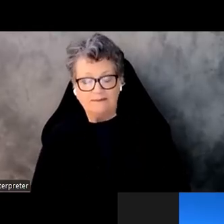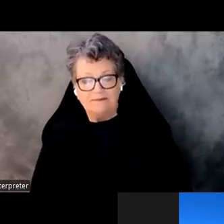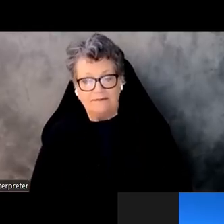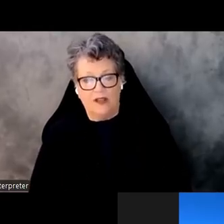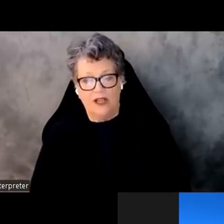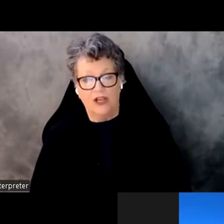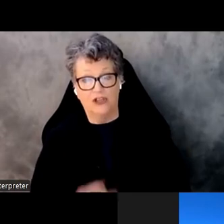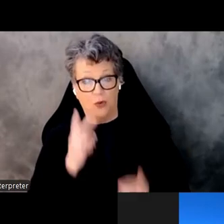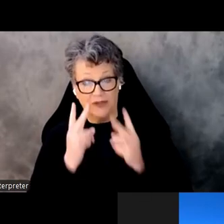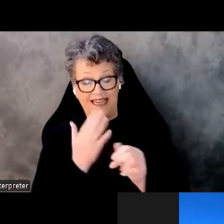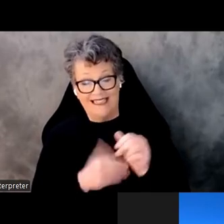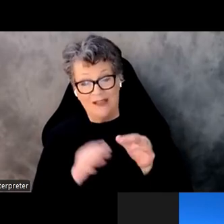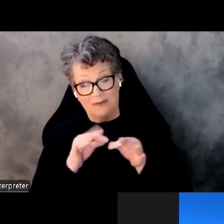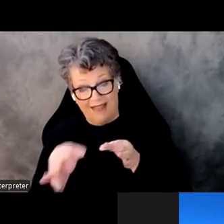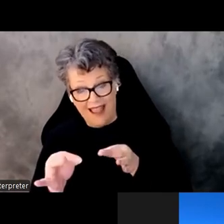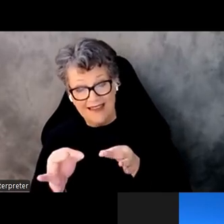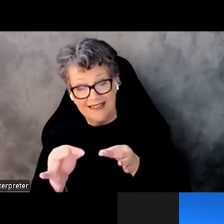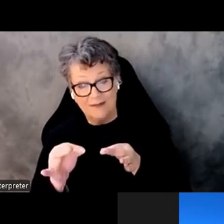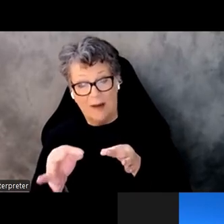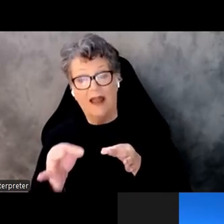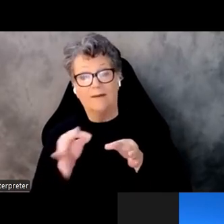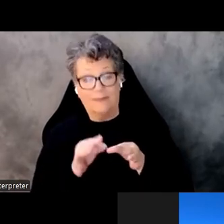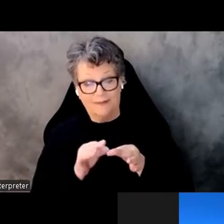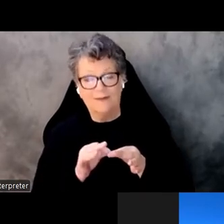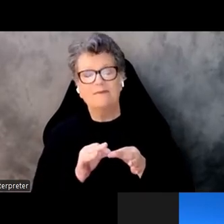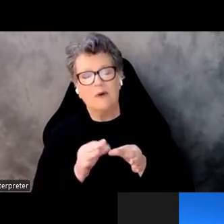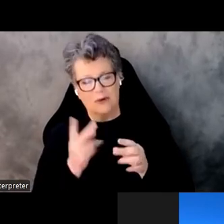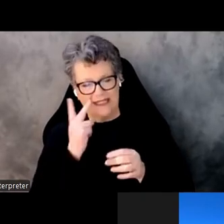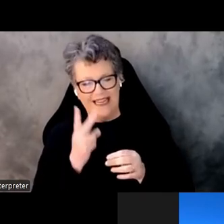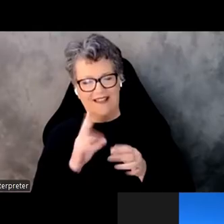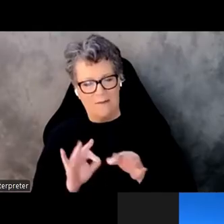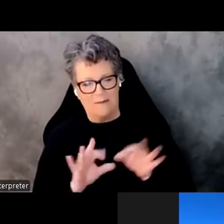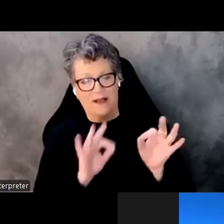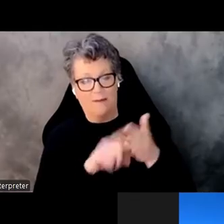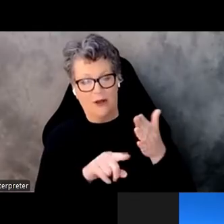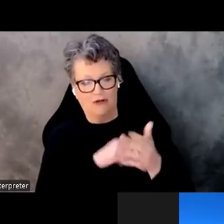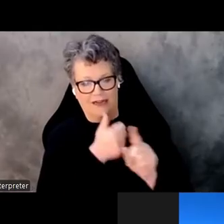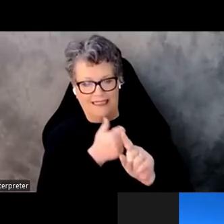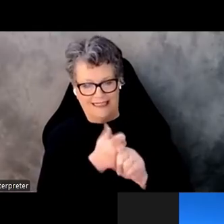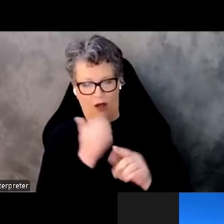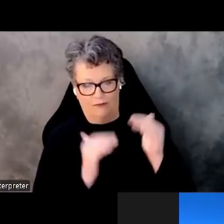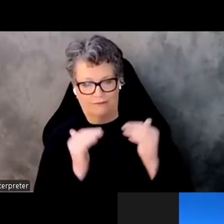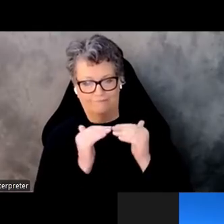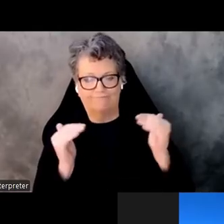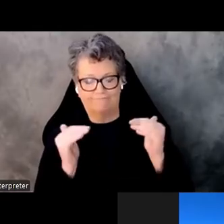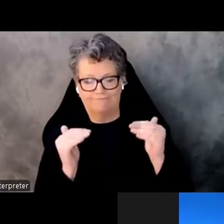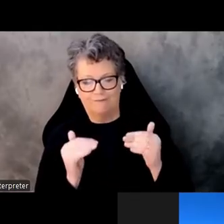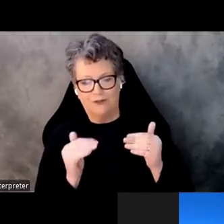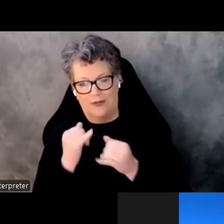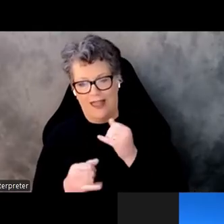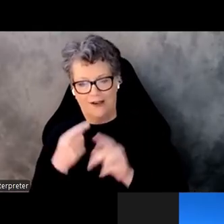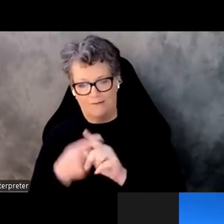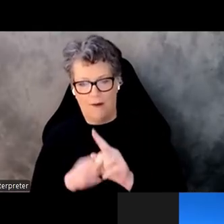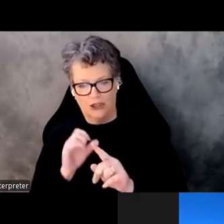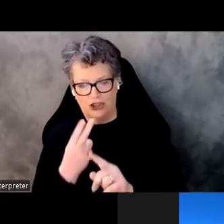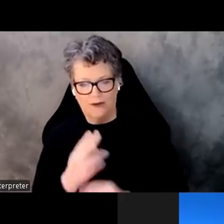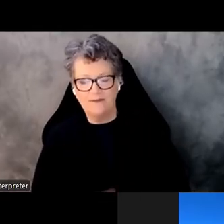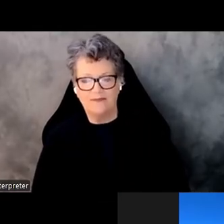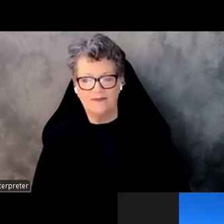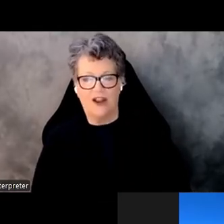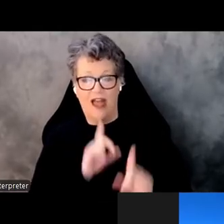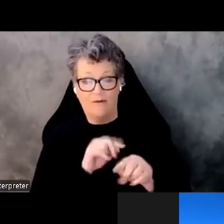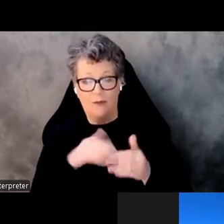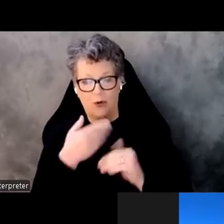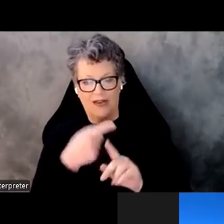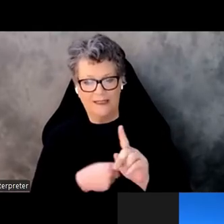we're seeing some delays here, the long story short is, we're seeing that kind of pick up and correct itself leading into the end of March, and I'll obviously report on that next